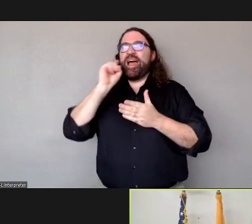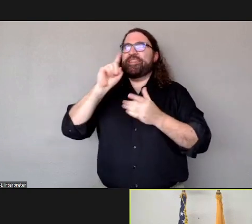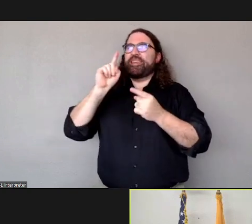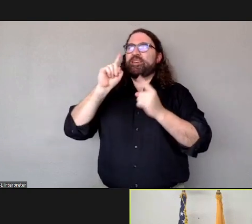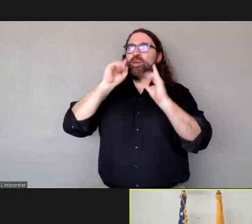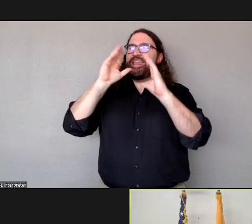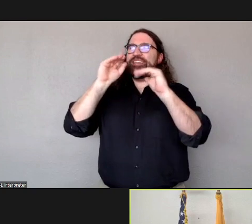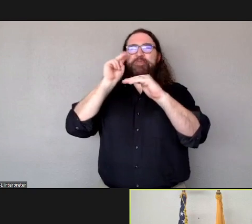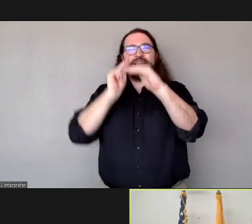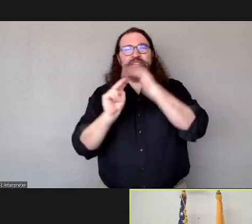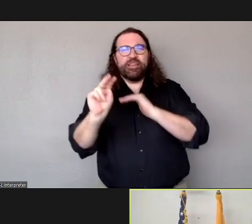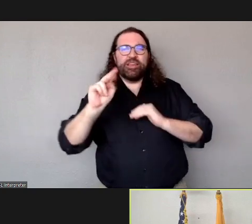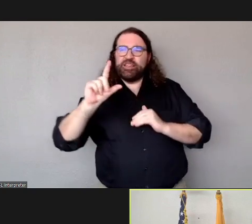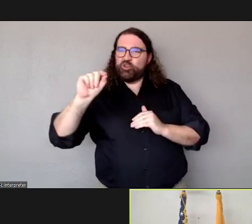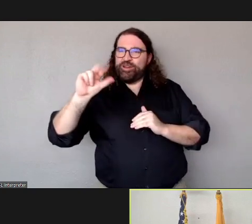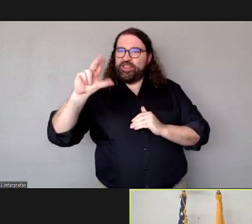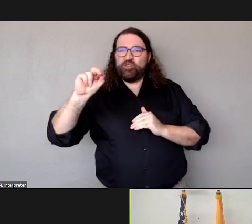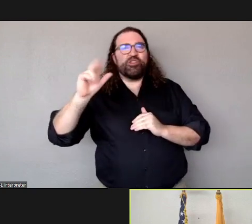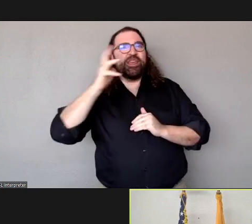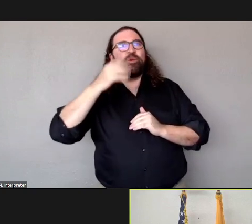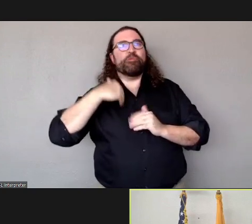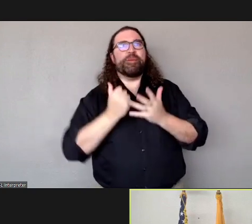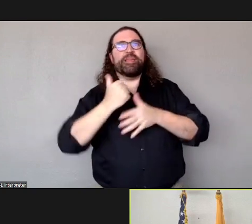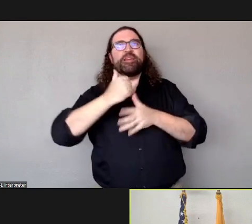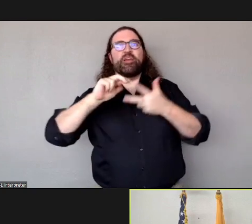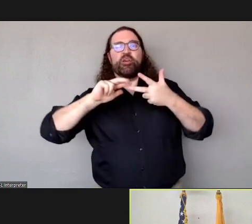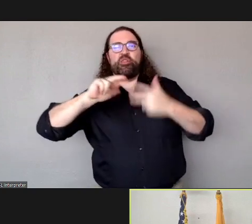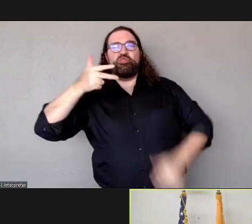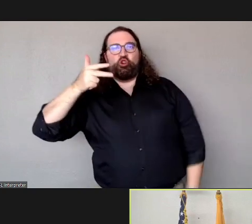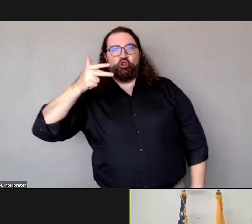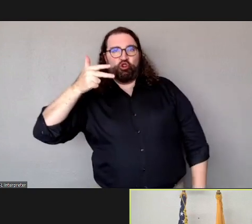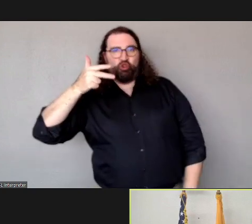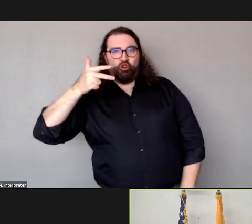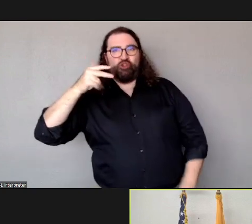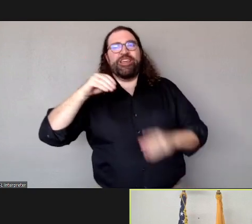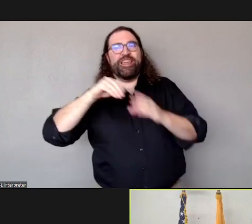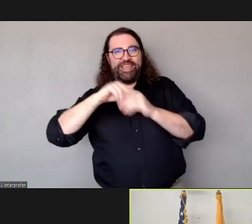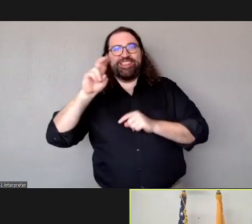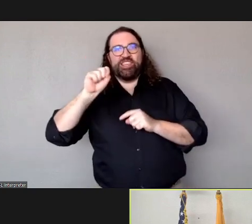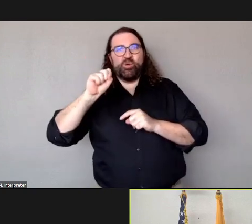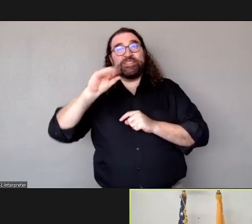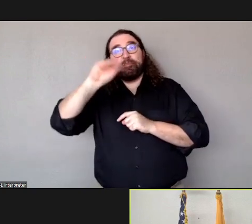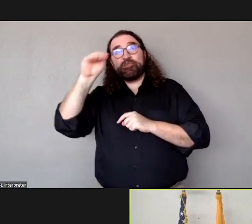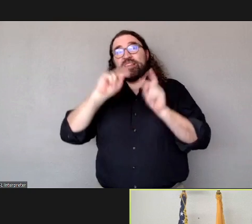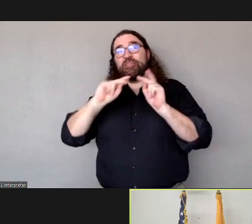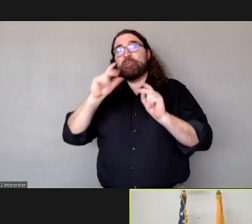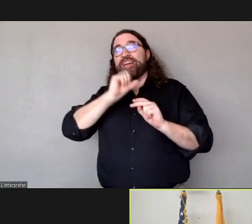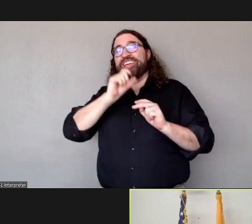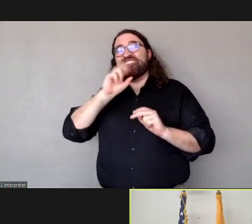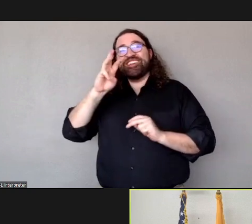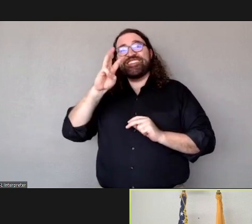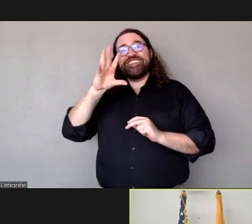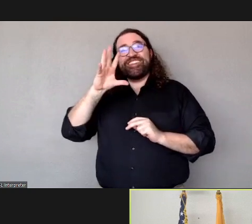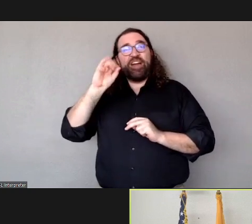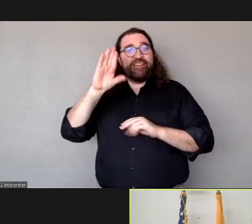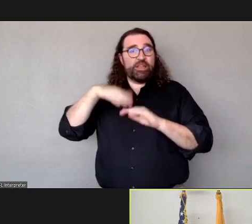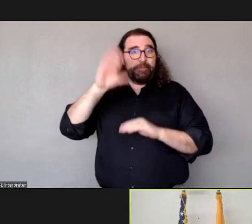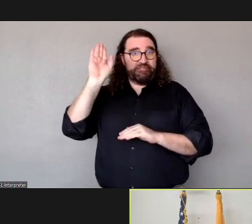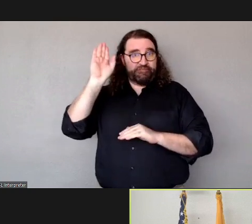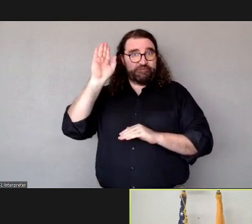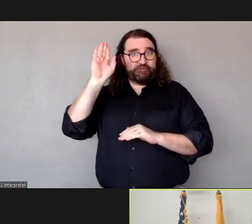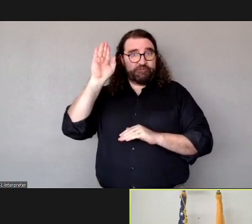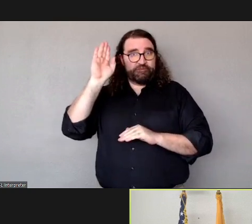2030, New Mexico will be number 3 in the country in the percent of people 65 and older. So that statistic